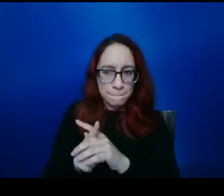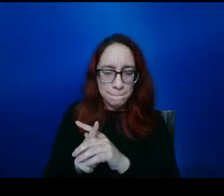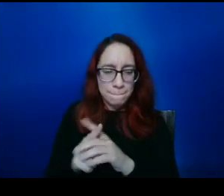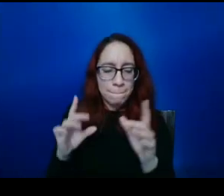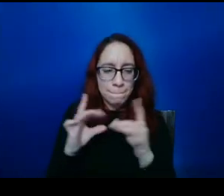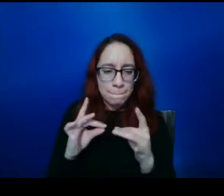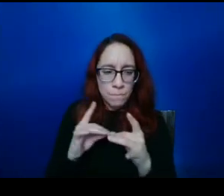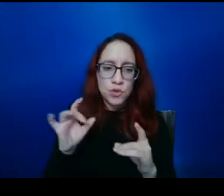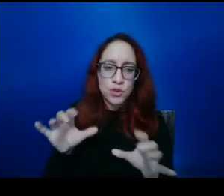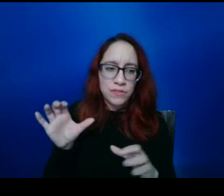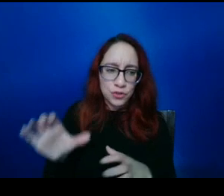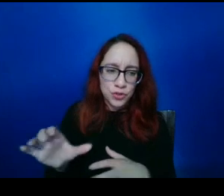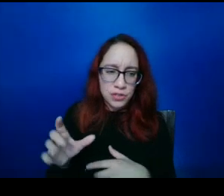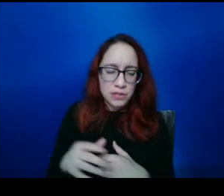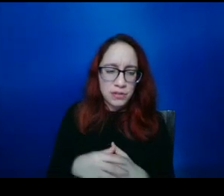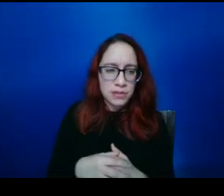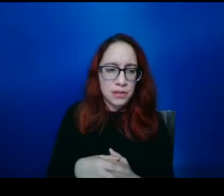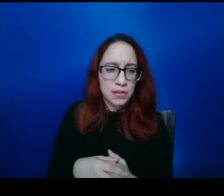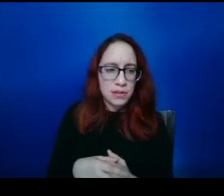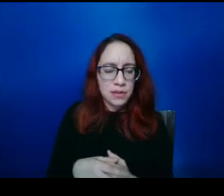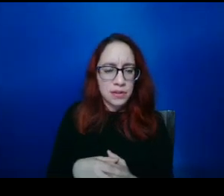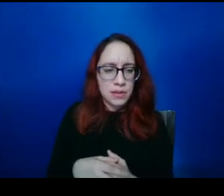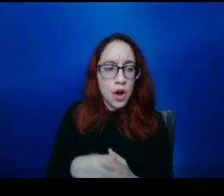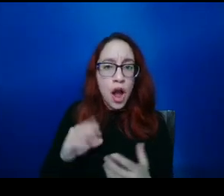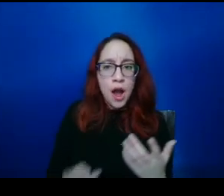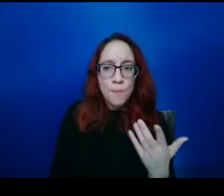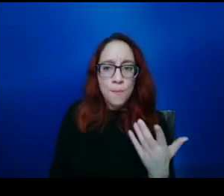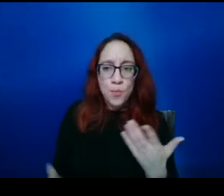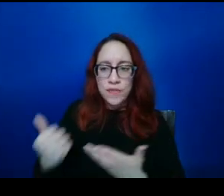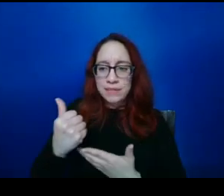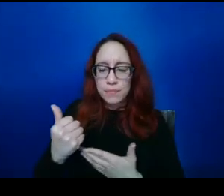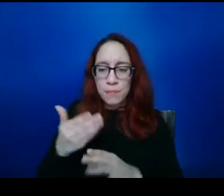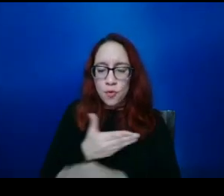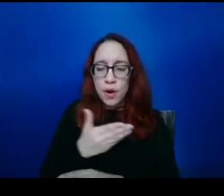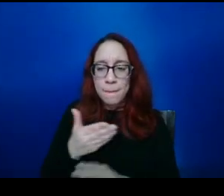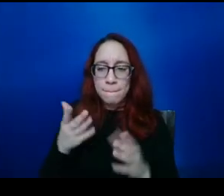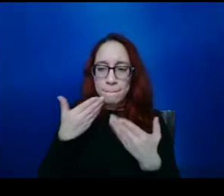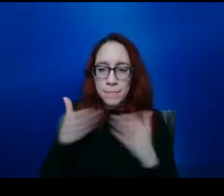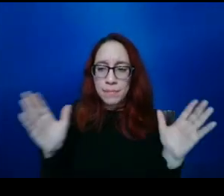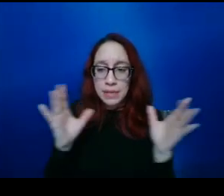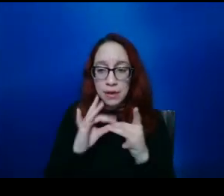you have to probably be. So I'm moving it up prior to public comment. Okay.